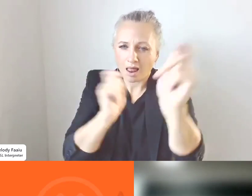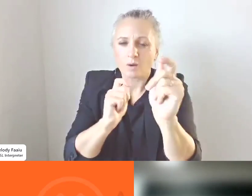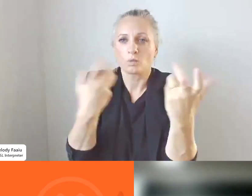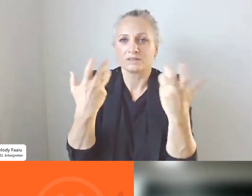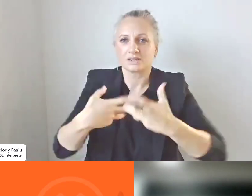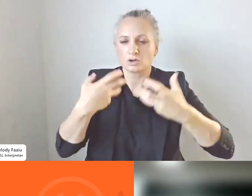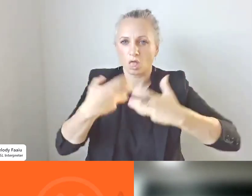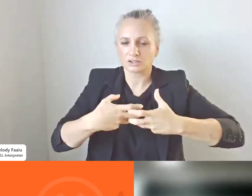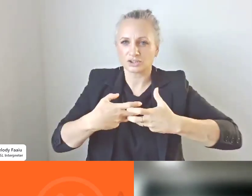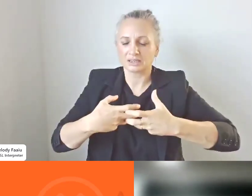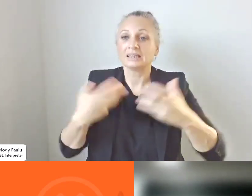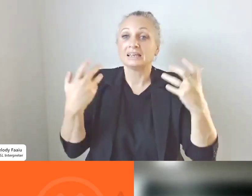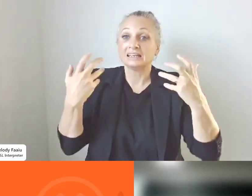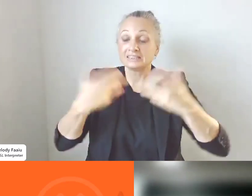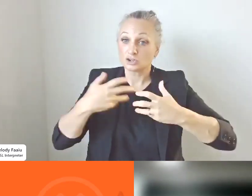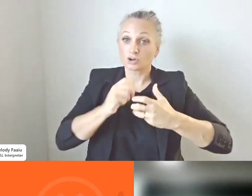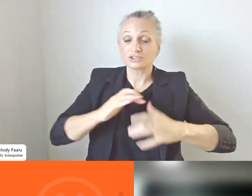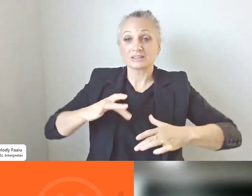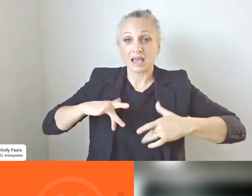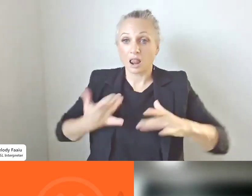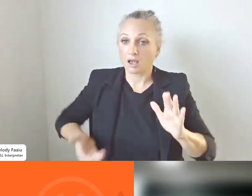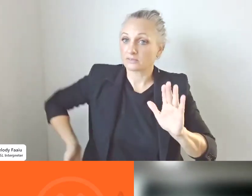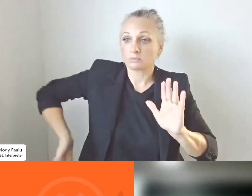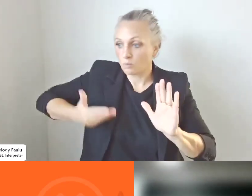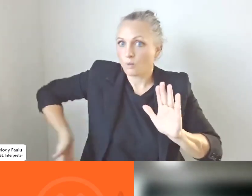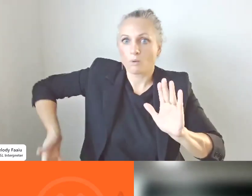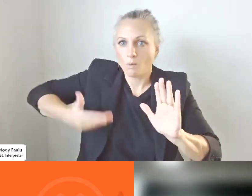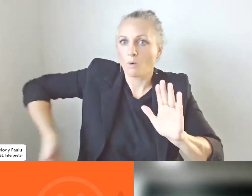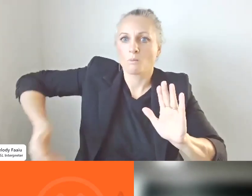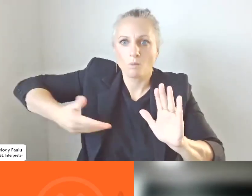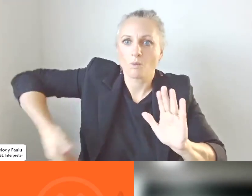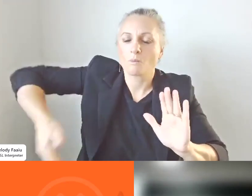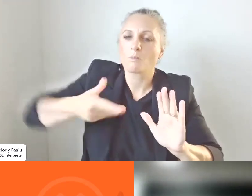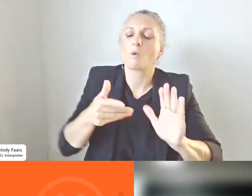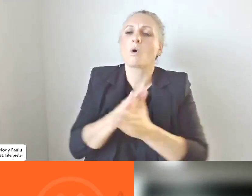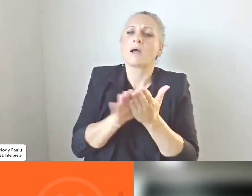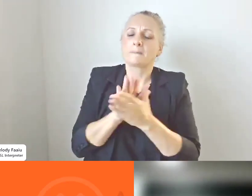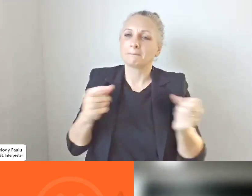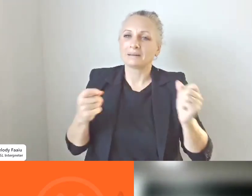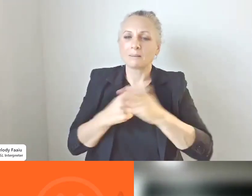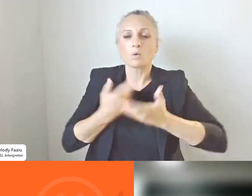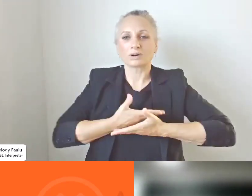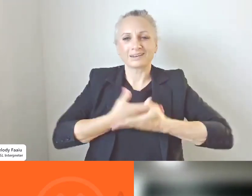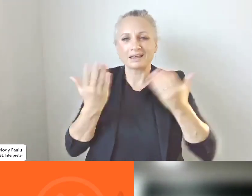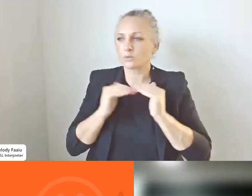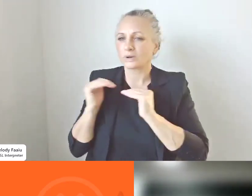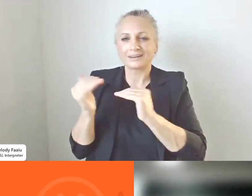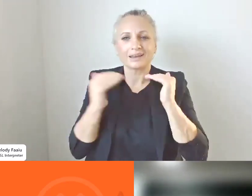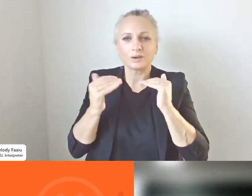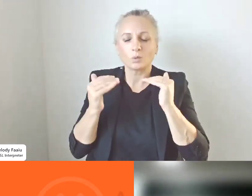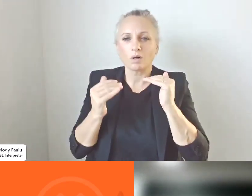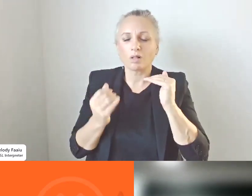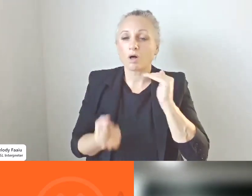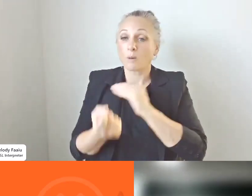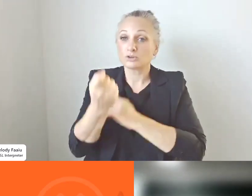lives, it's really important that everyone has equitable opportunity to participate in society using